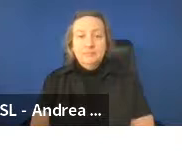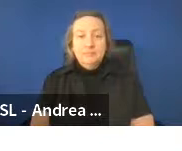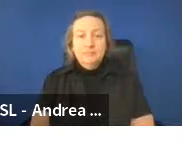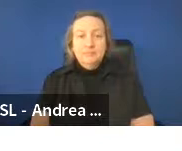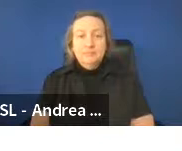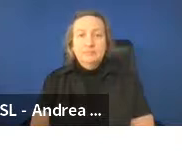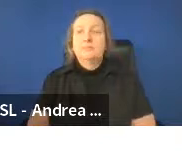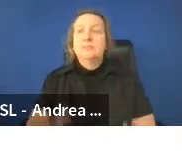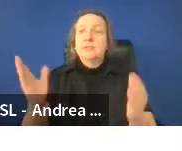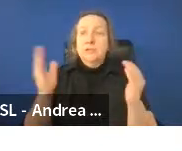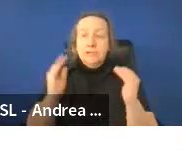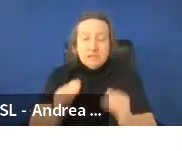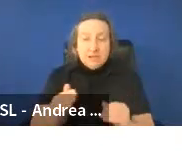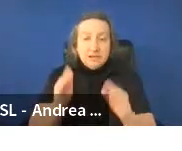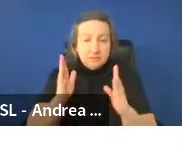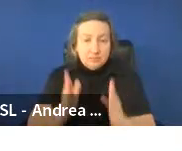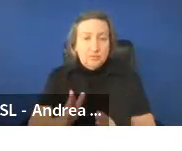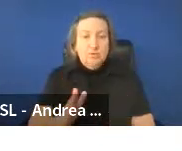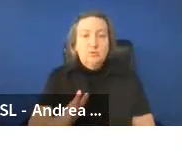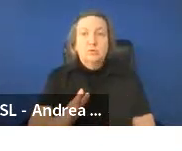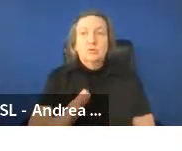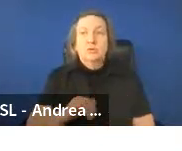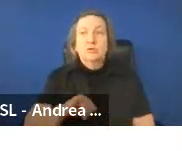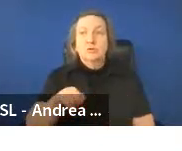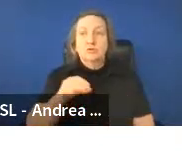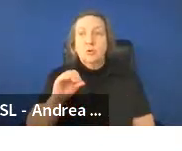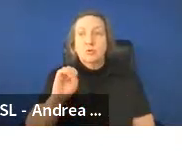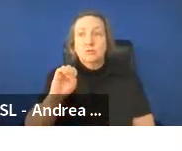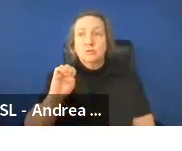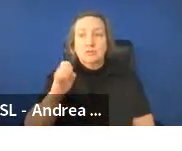And next we have Joseph Courtwright.